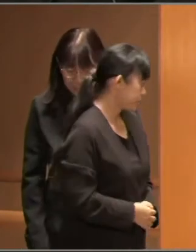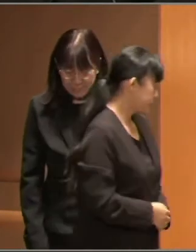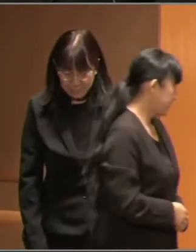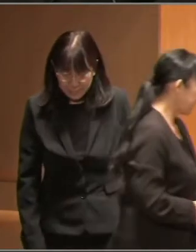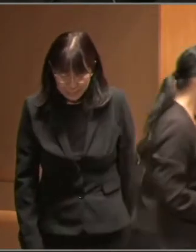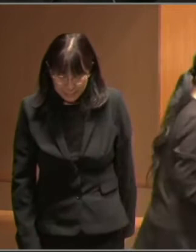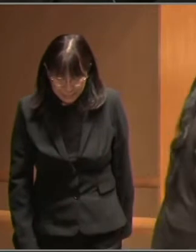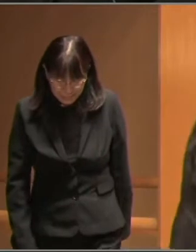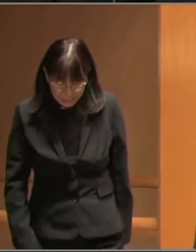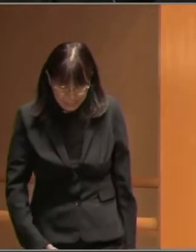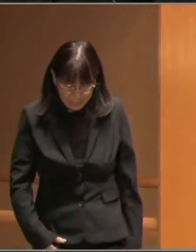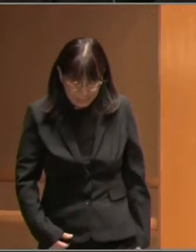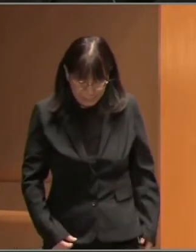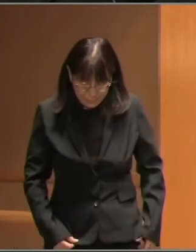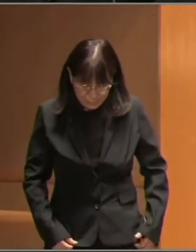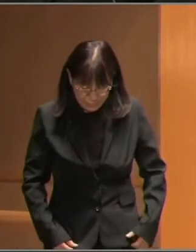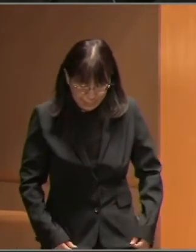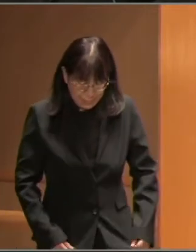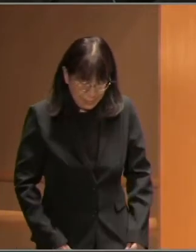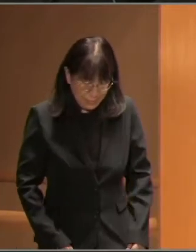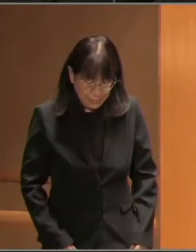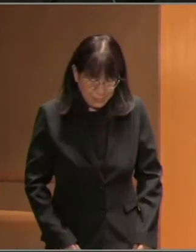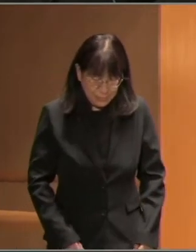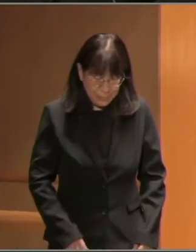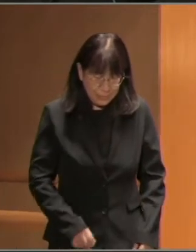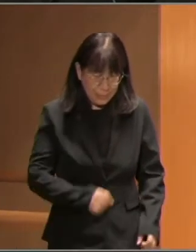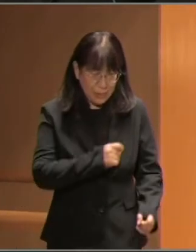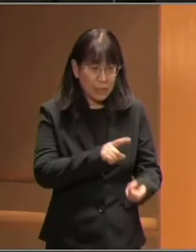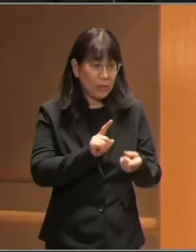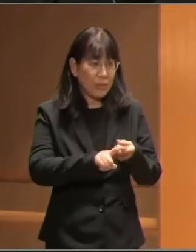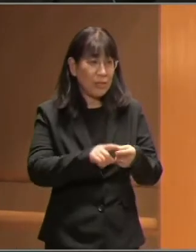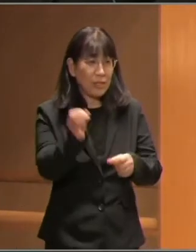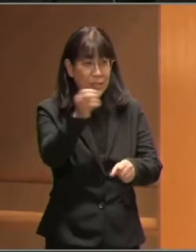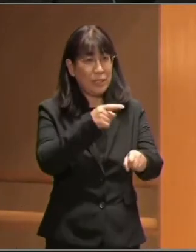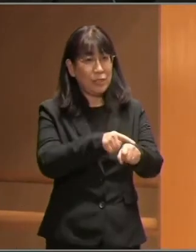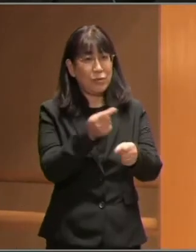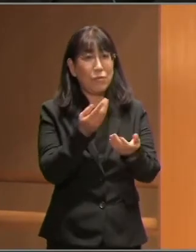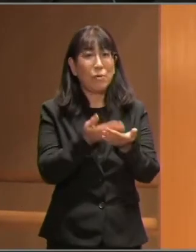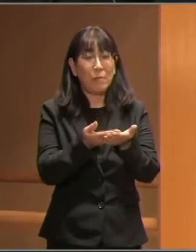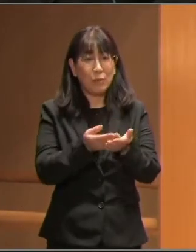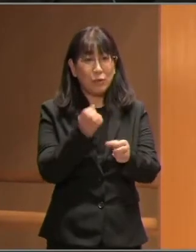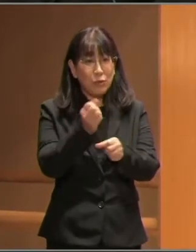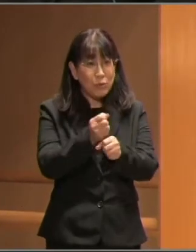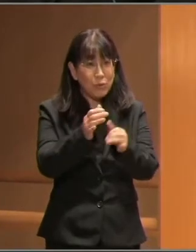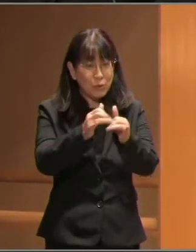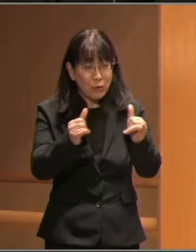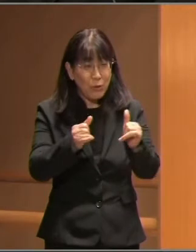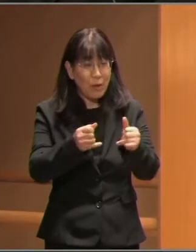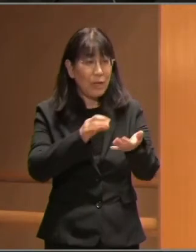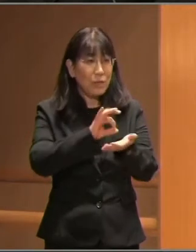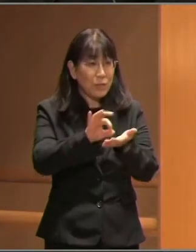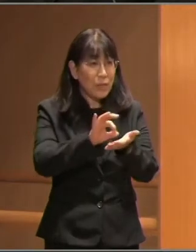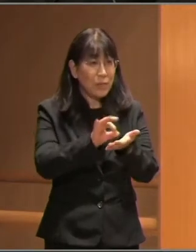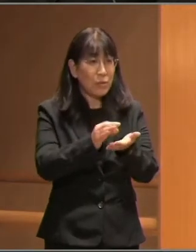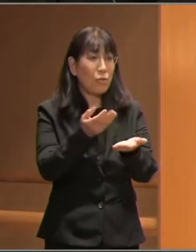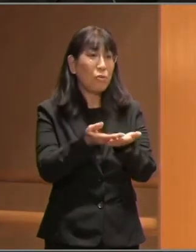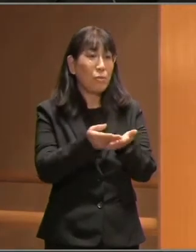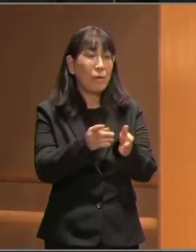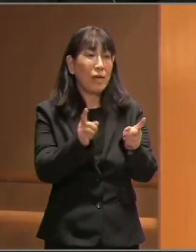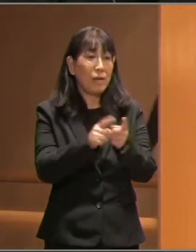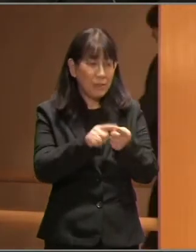The skilled manual works is an active user aggressively explores quality, and